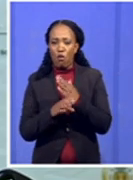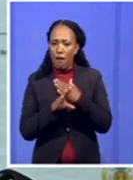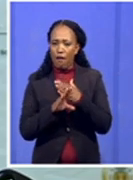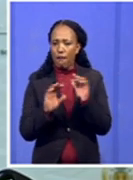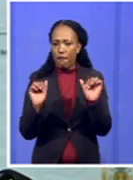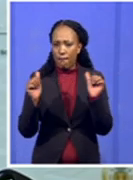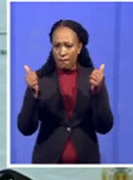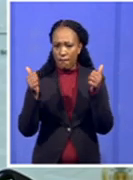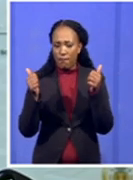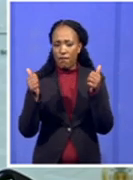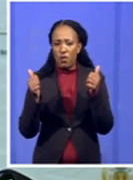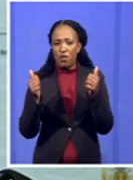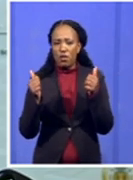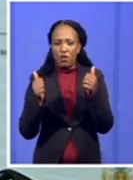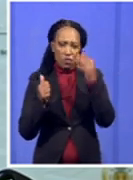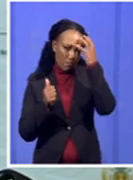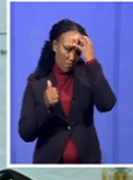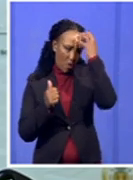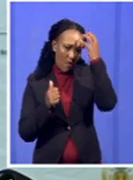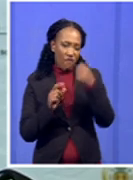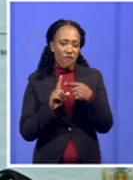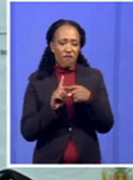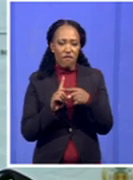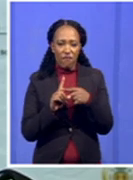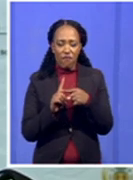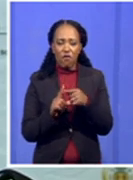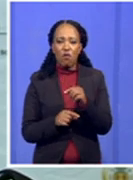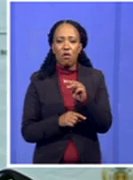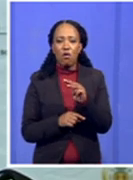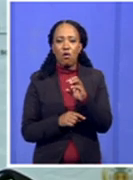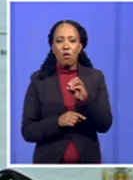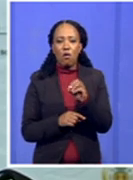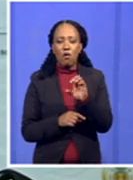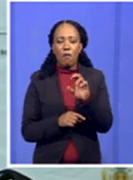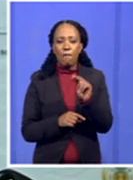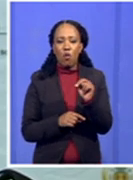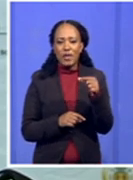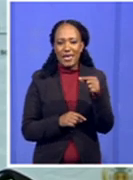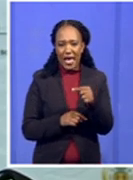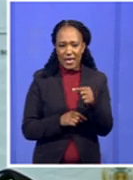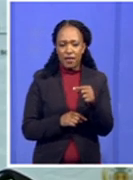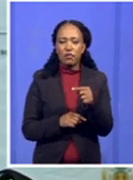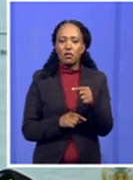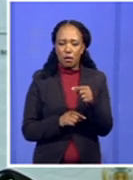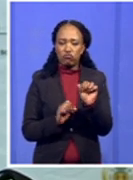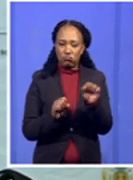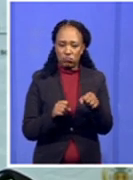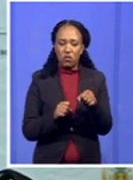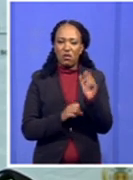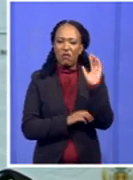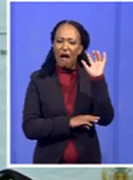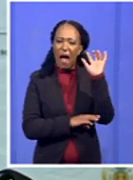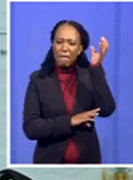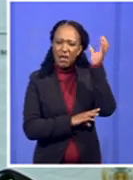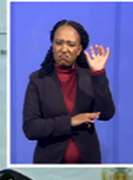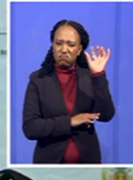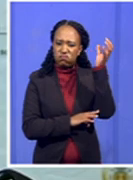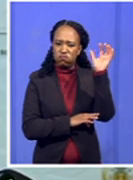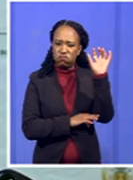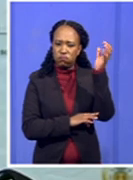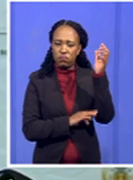team can now accept ambulances, emergency ambulances, because most of the time you